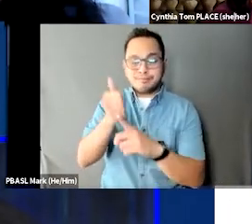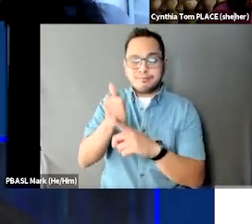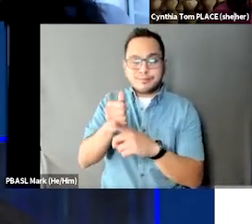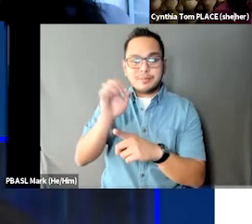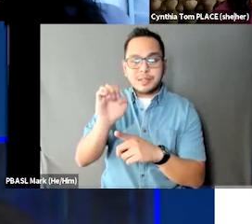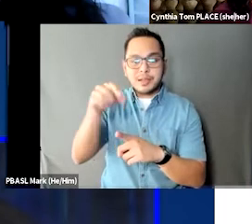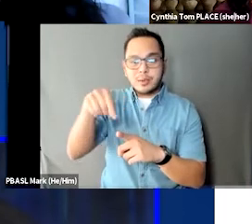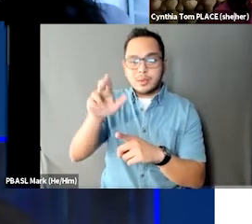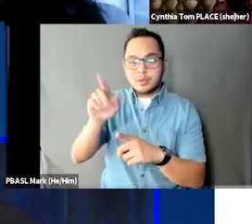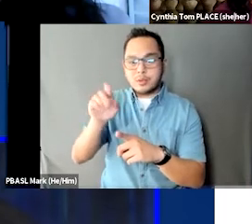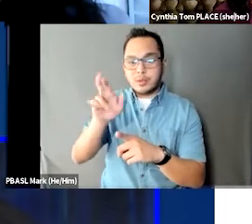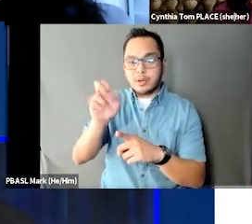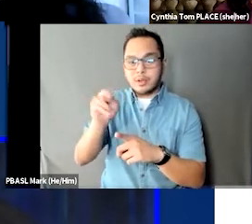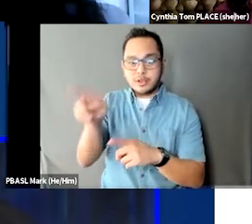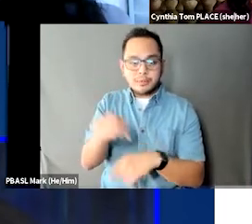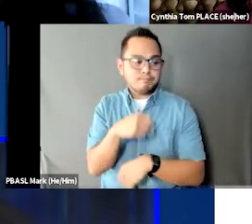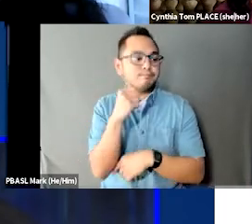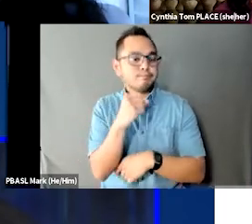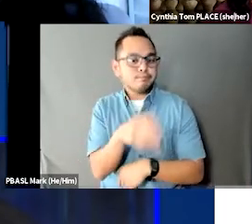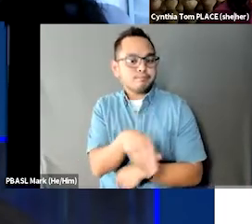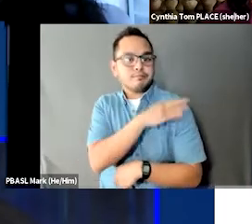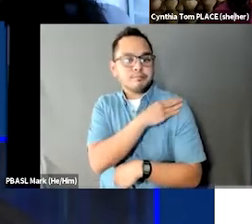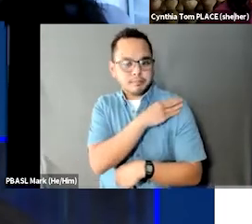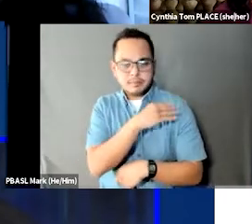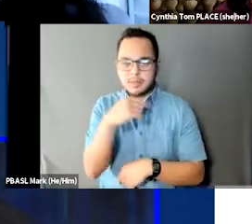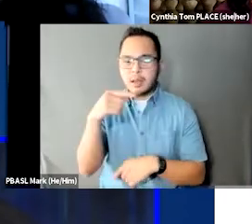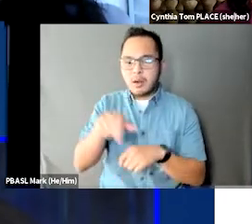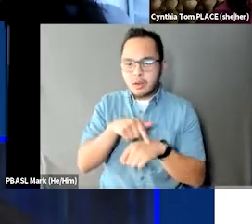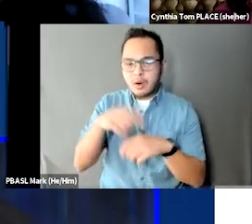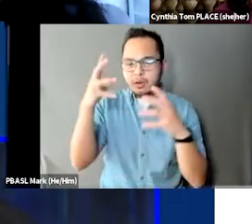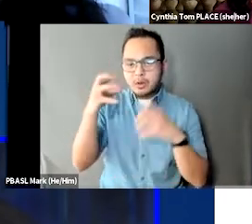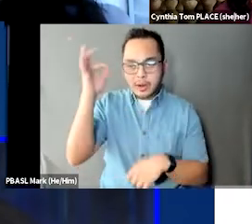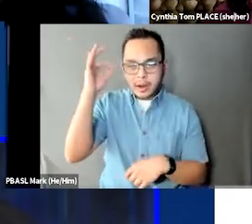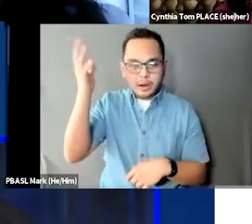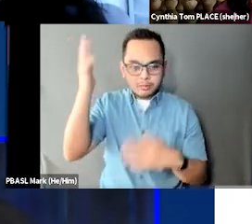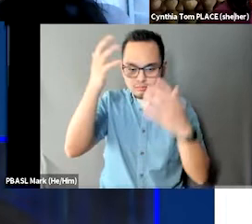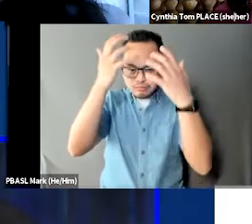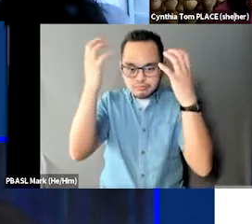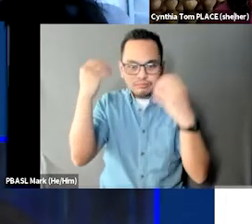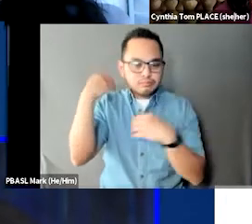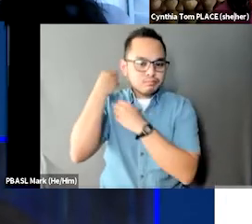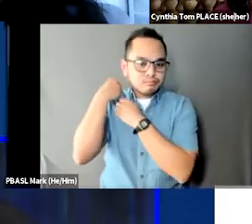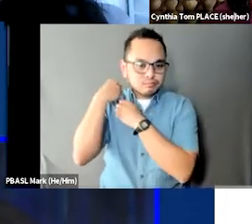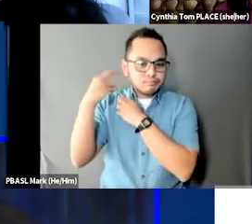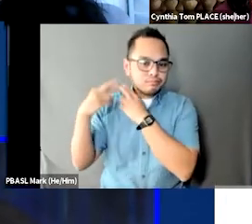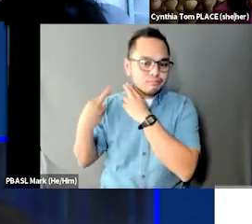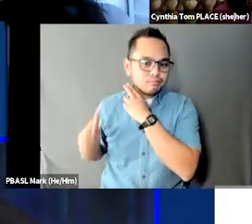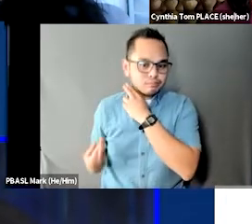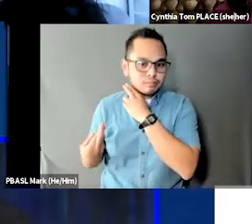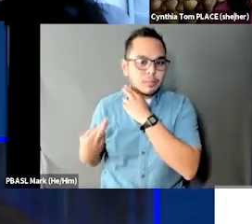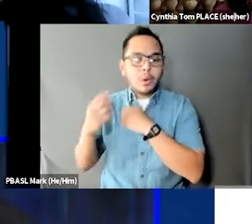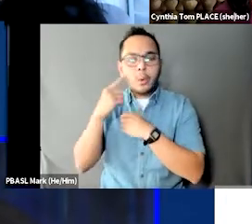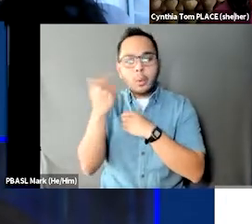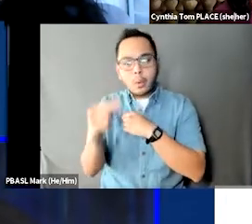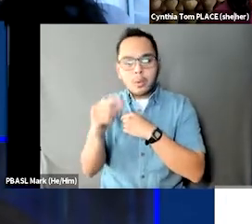peering slightly to the left over her shoulder. Her long dark hair is parted in the middle and braided with a ribbon of gold and burgundy. She looks